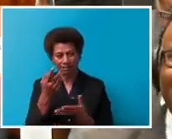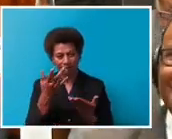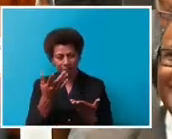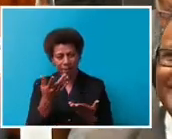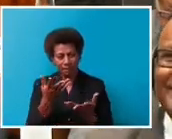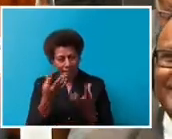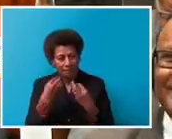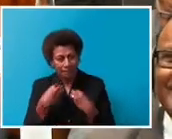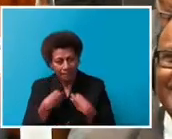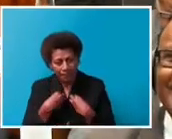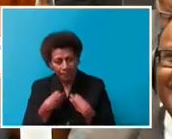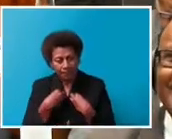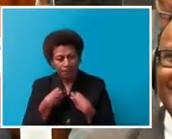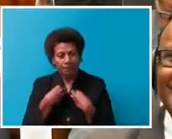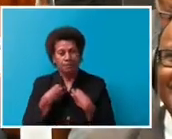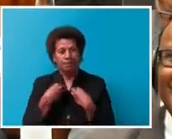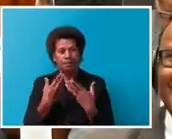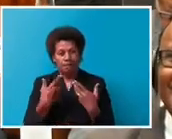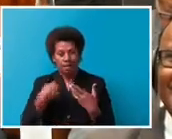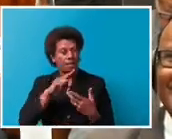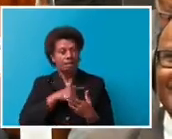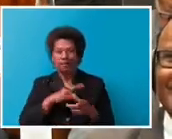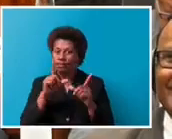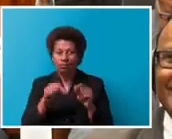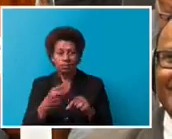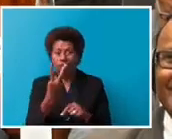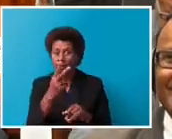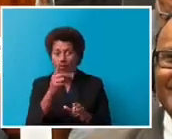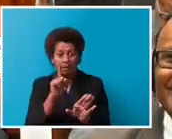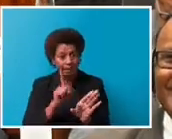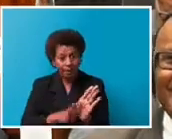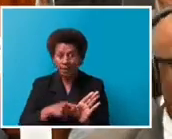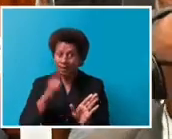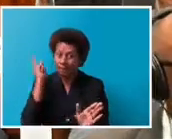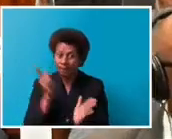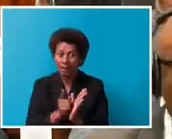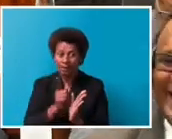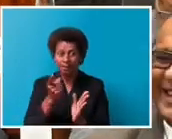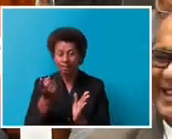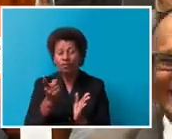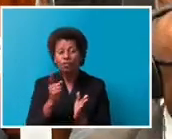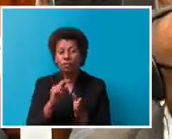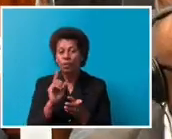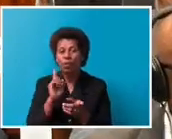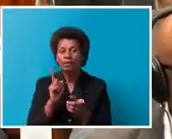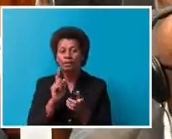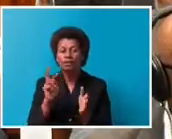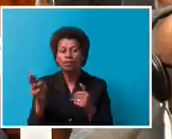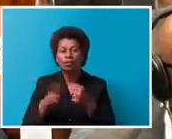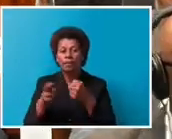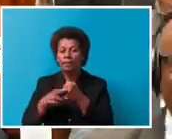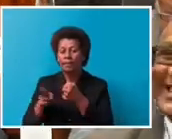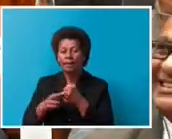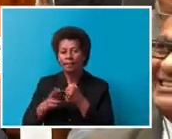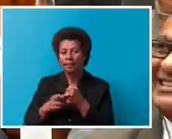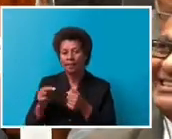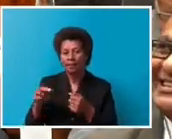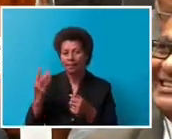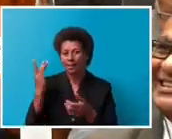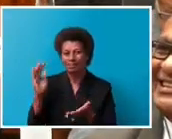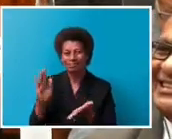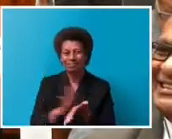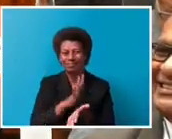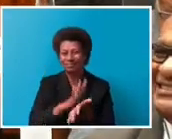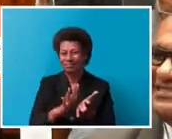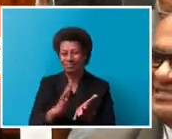that we have done so many things in 2 years to fix the mess. And Mr. Speaker said, it is